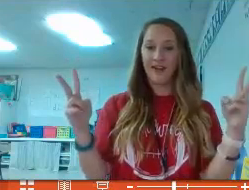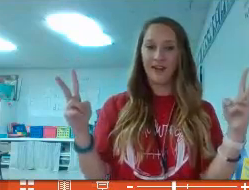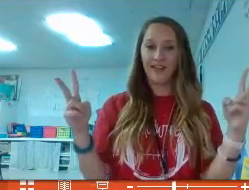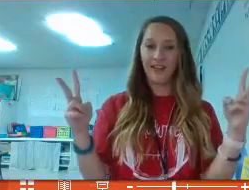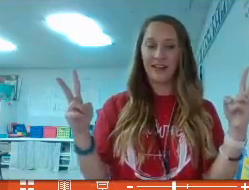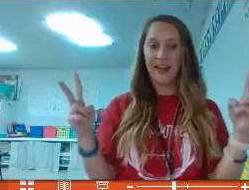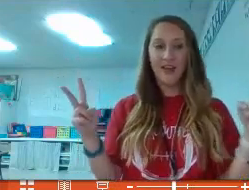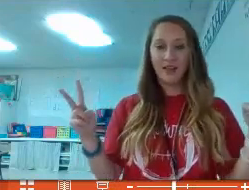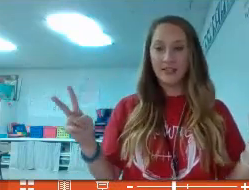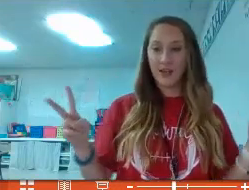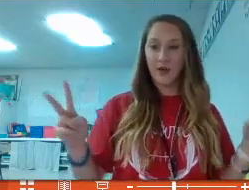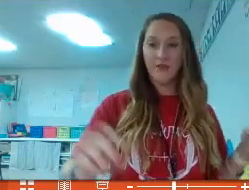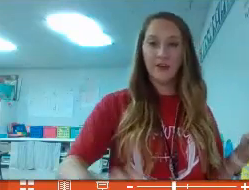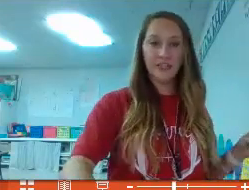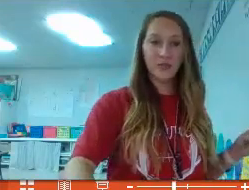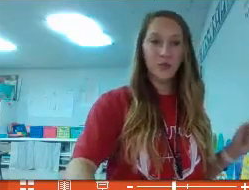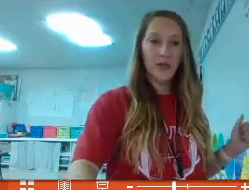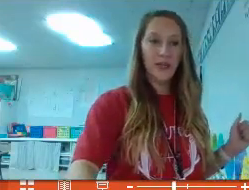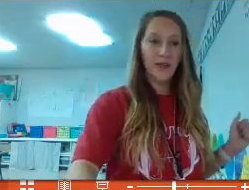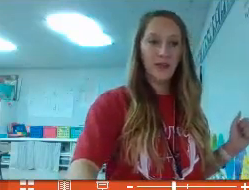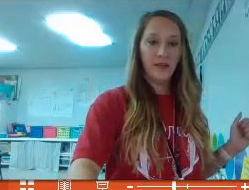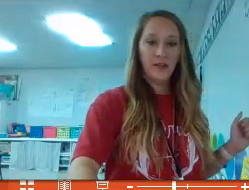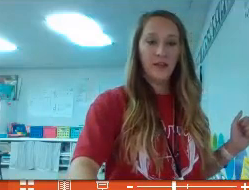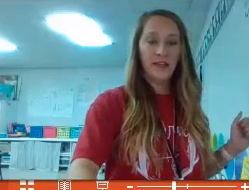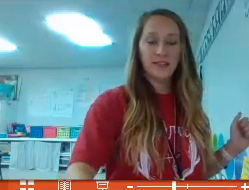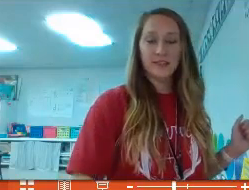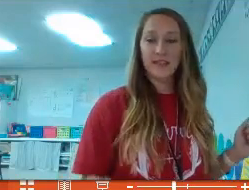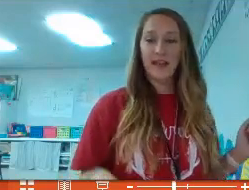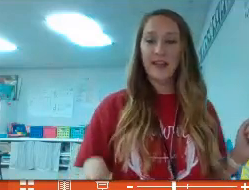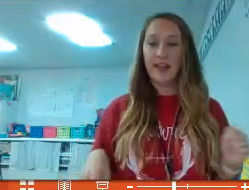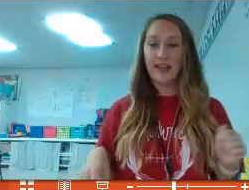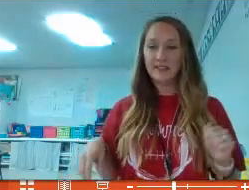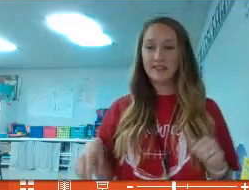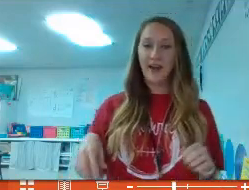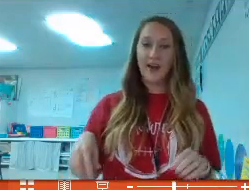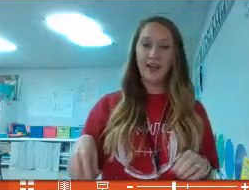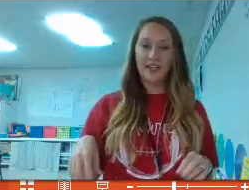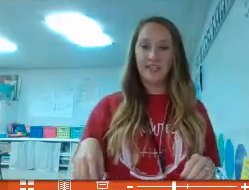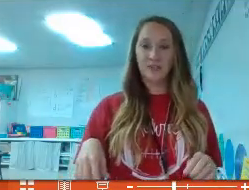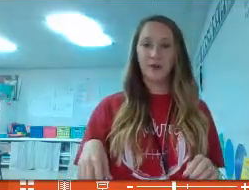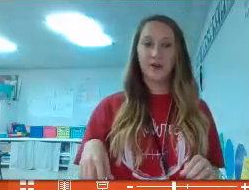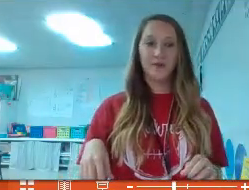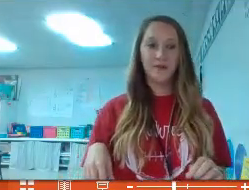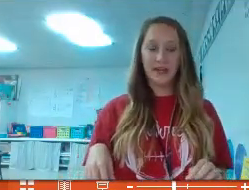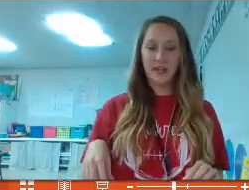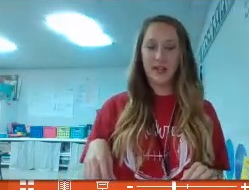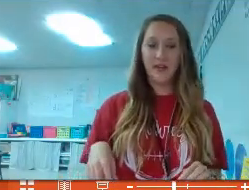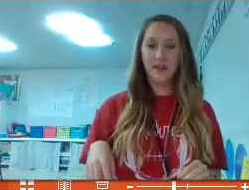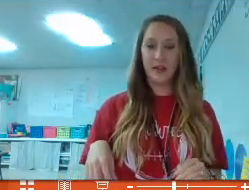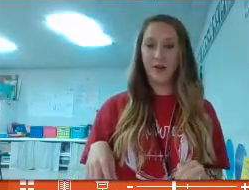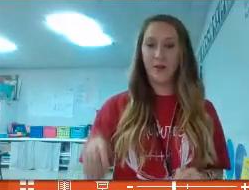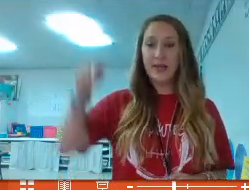Very. Okay, let's go over each one. Let's say and sign each word.